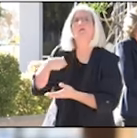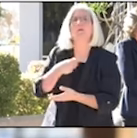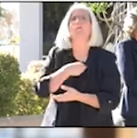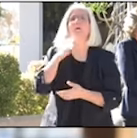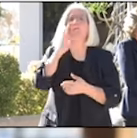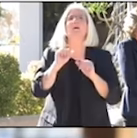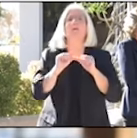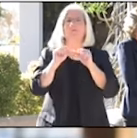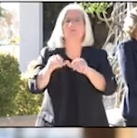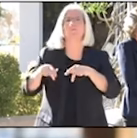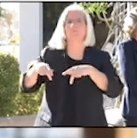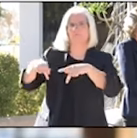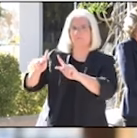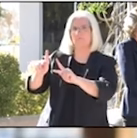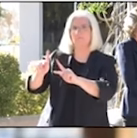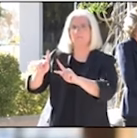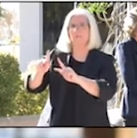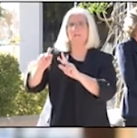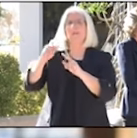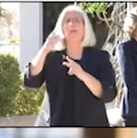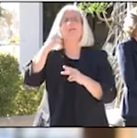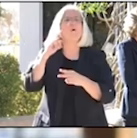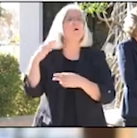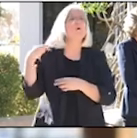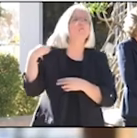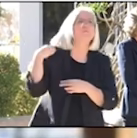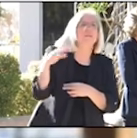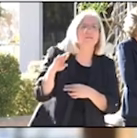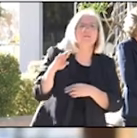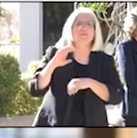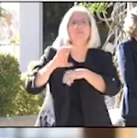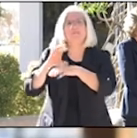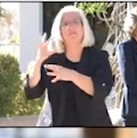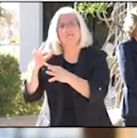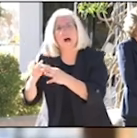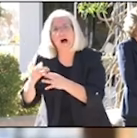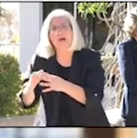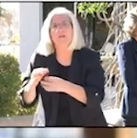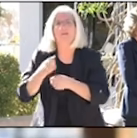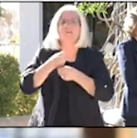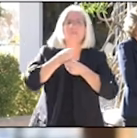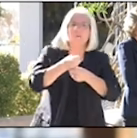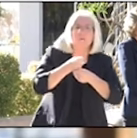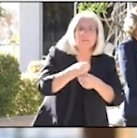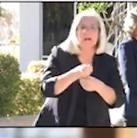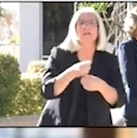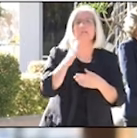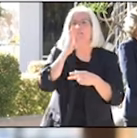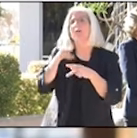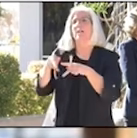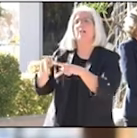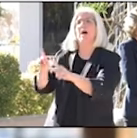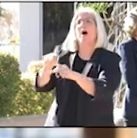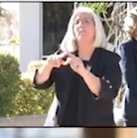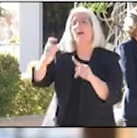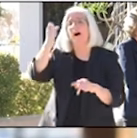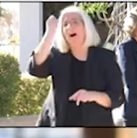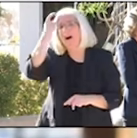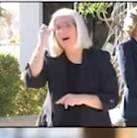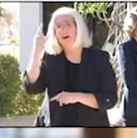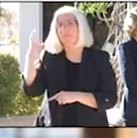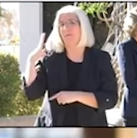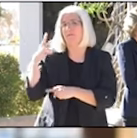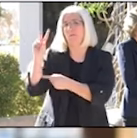as religious services or protests, even in the purple tier. However, the maximum will be reduced to 100 people.